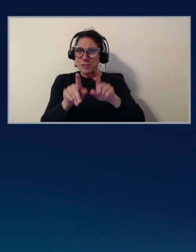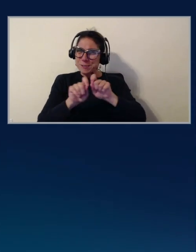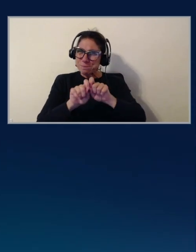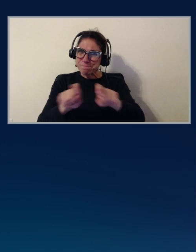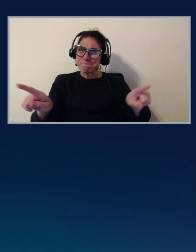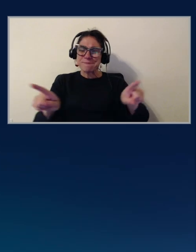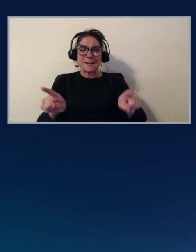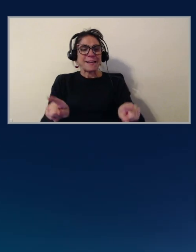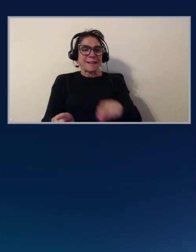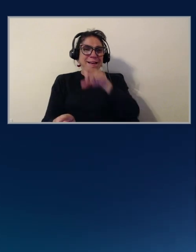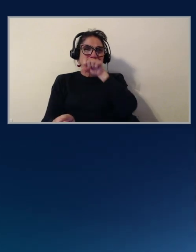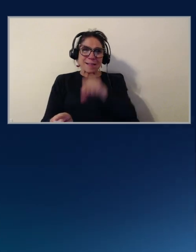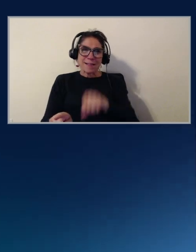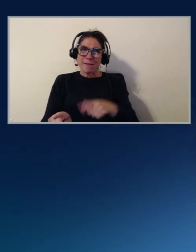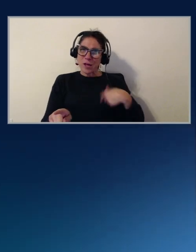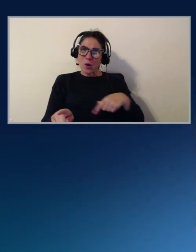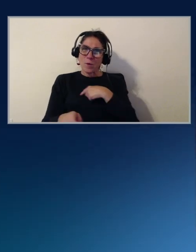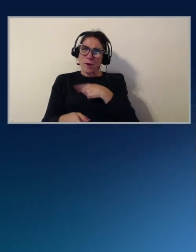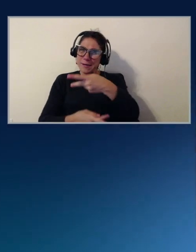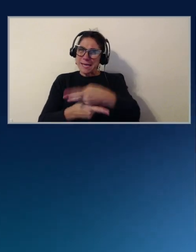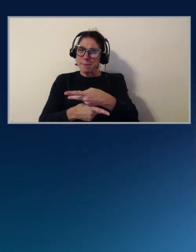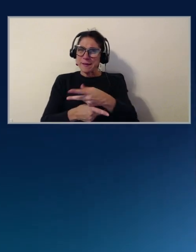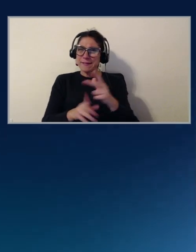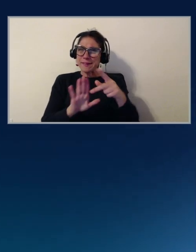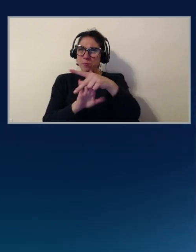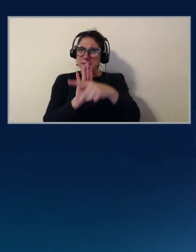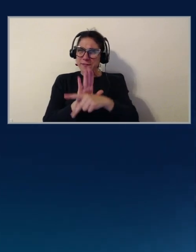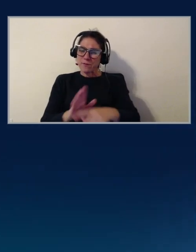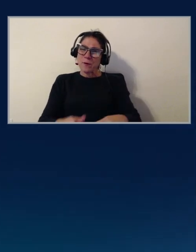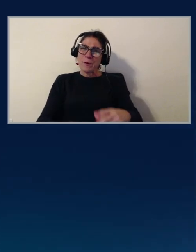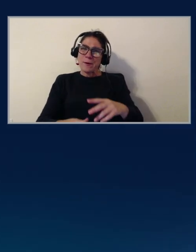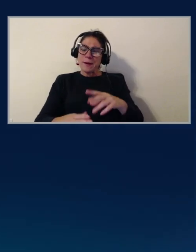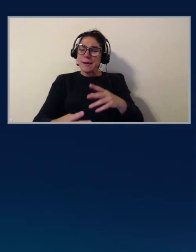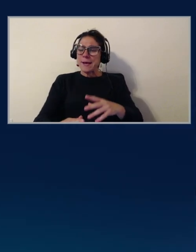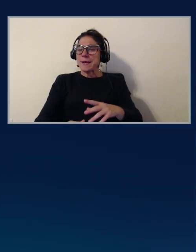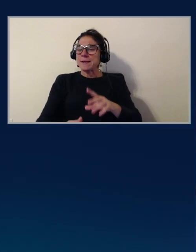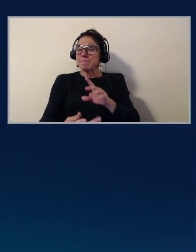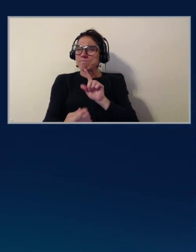I love that we're holding on to these principles, and we're meeting people where they're at. We're giving,